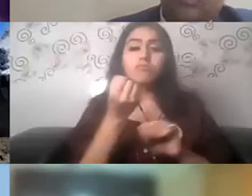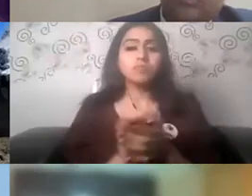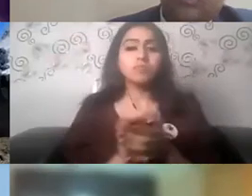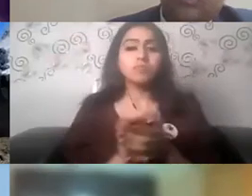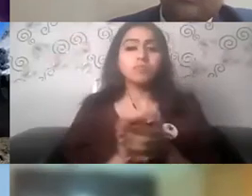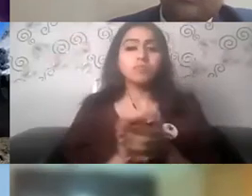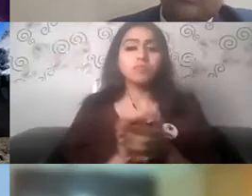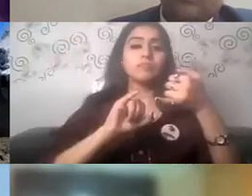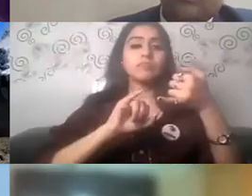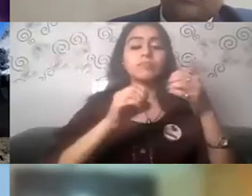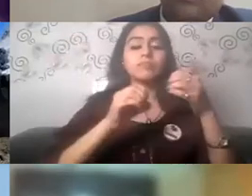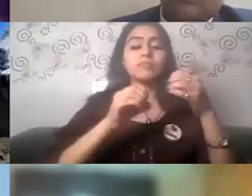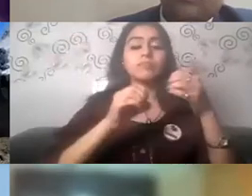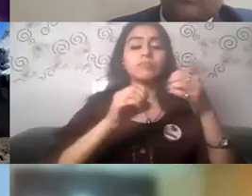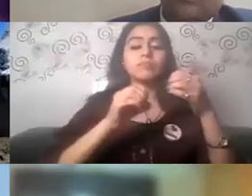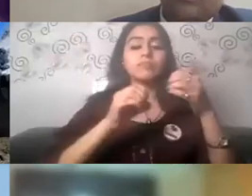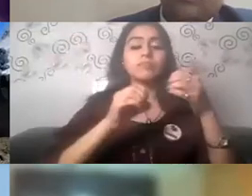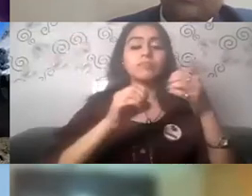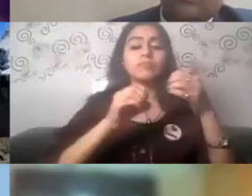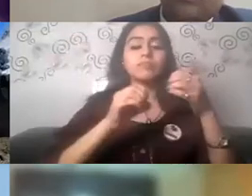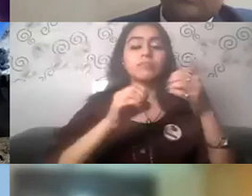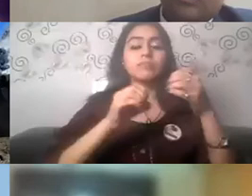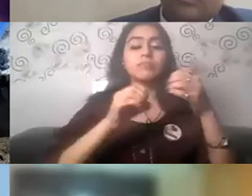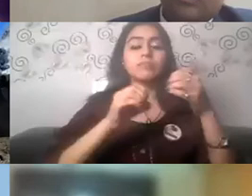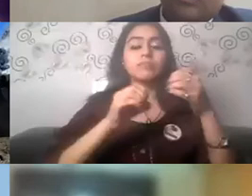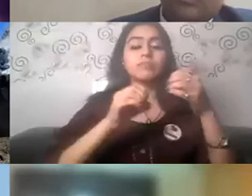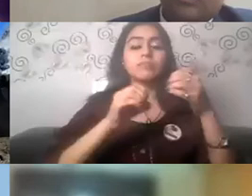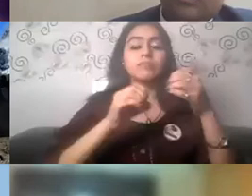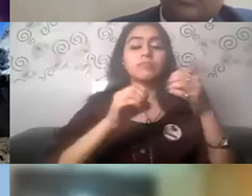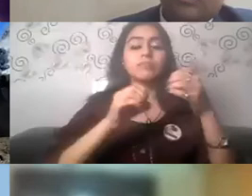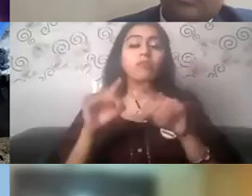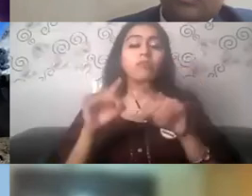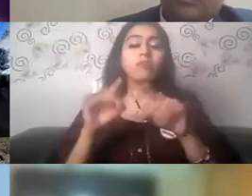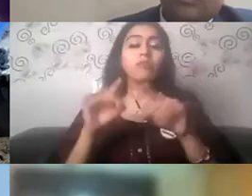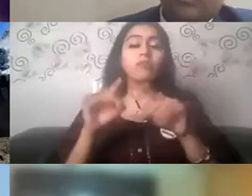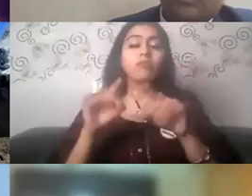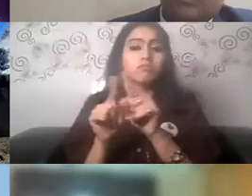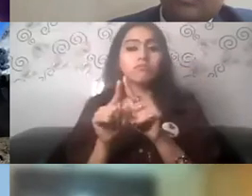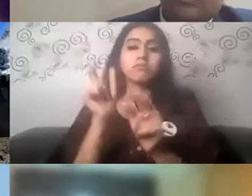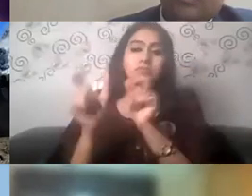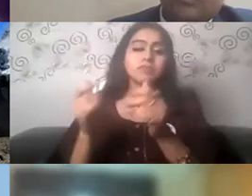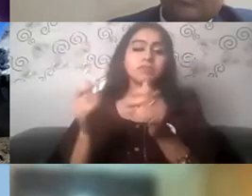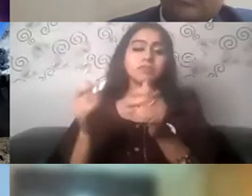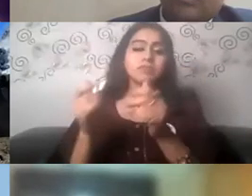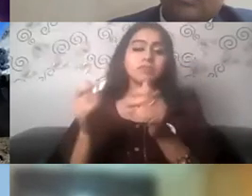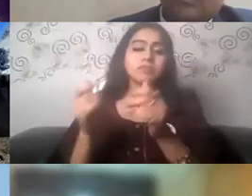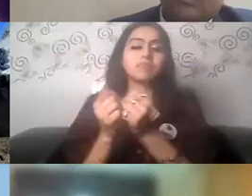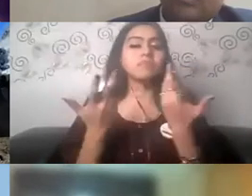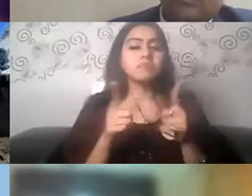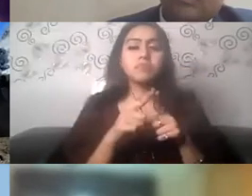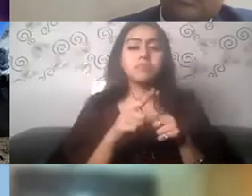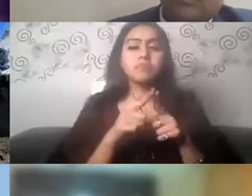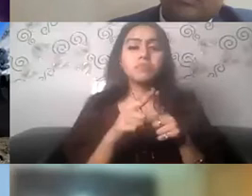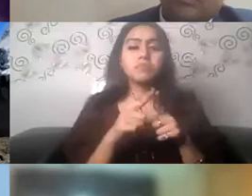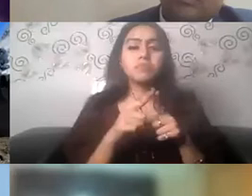was talking about the strategy, including disabled people, their families, and carers. The UK, Welsh,